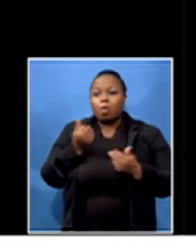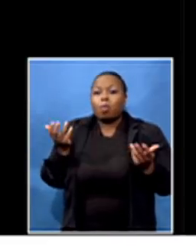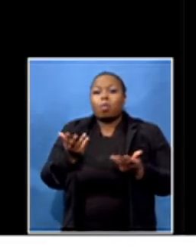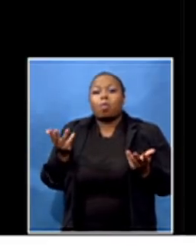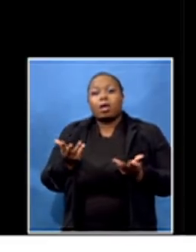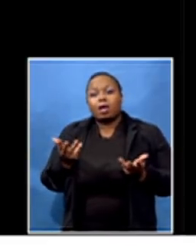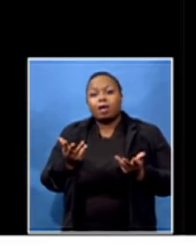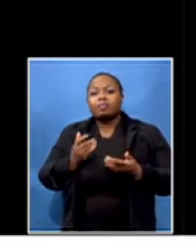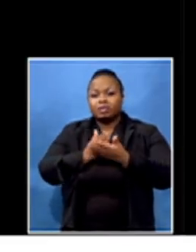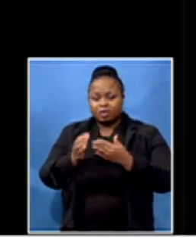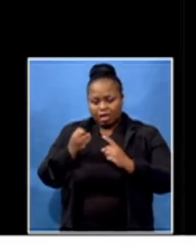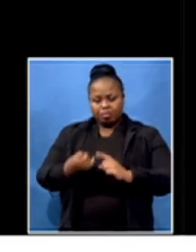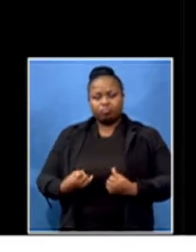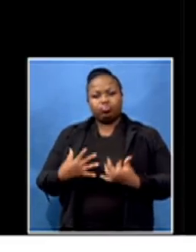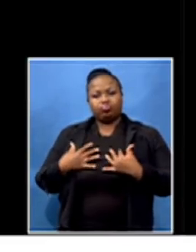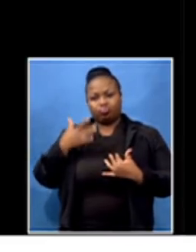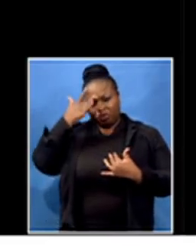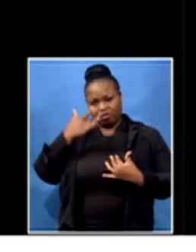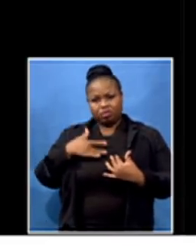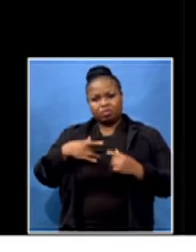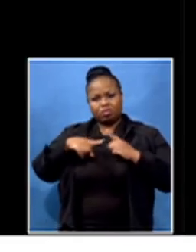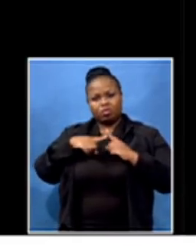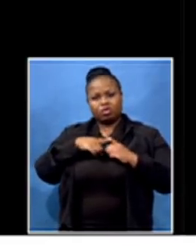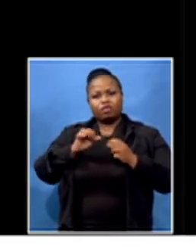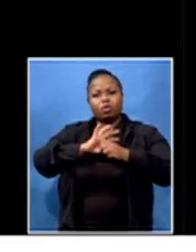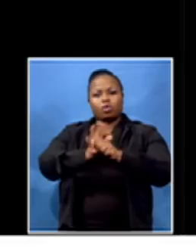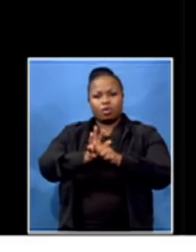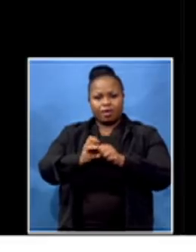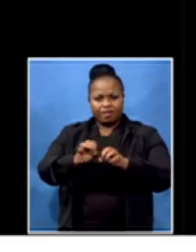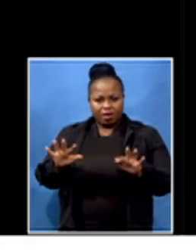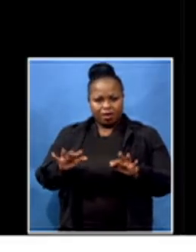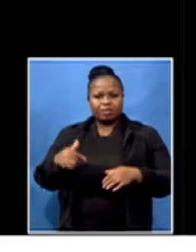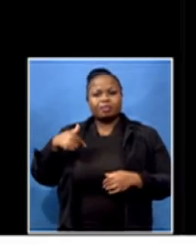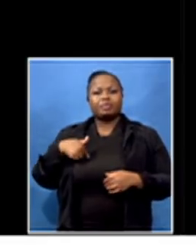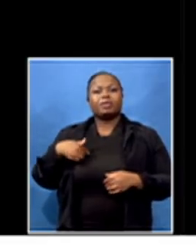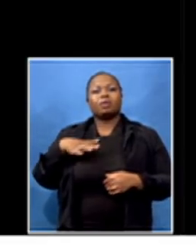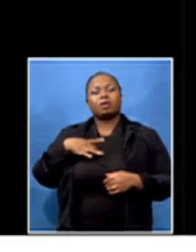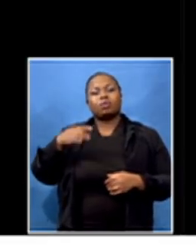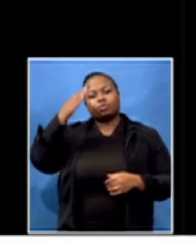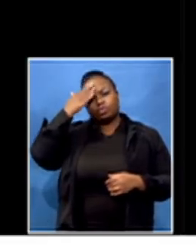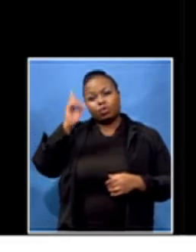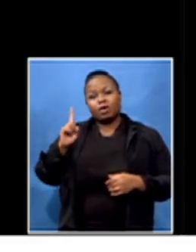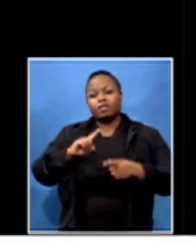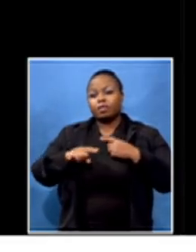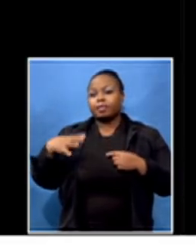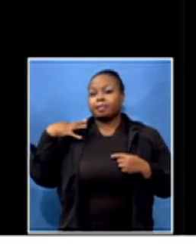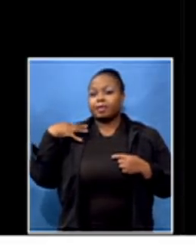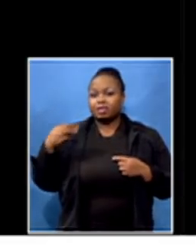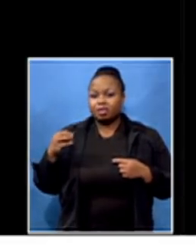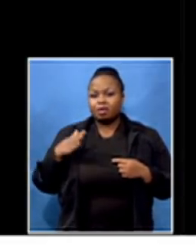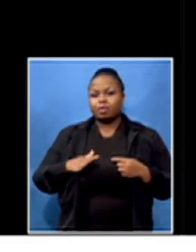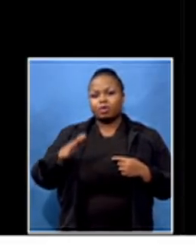infected by the coronavirus. What I would like to know from the minister, what is